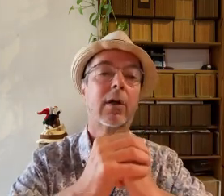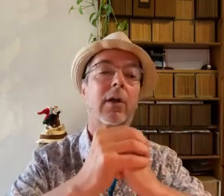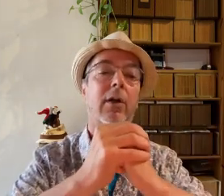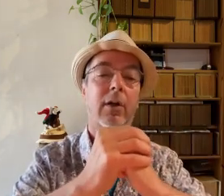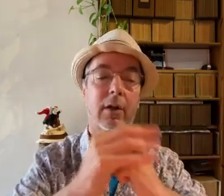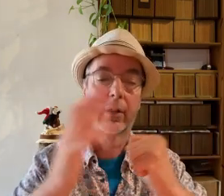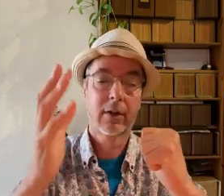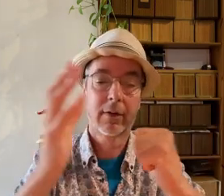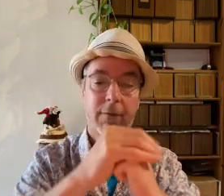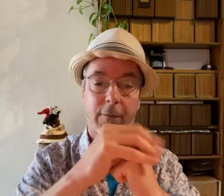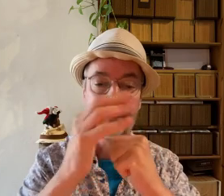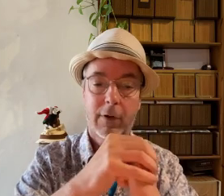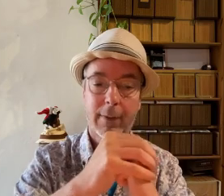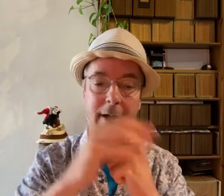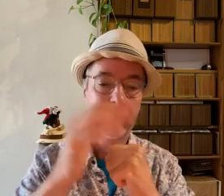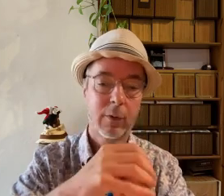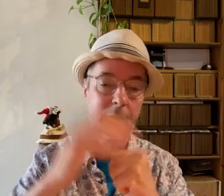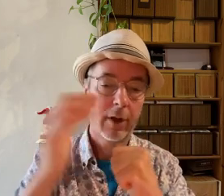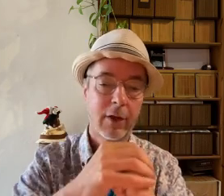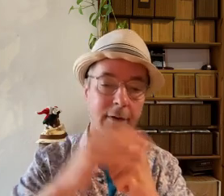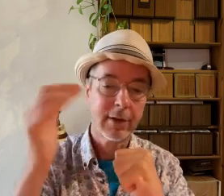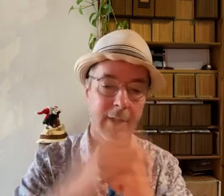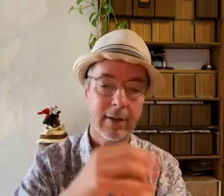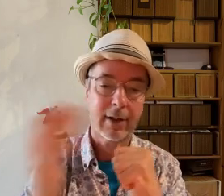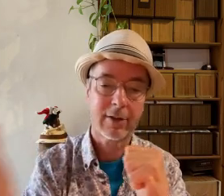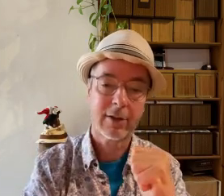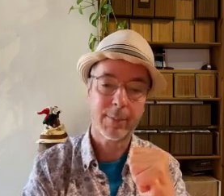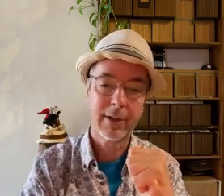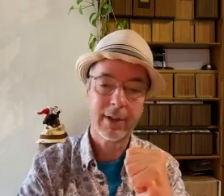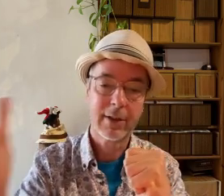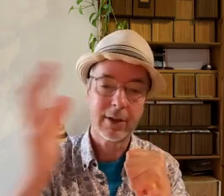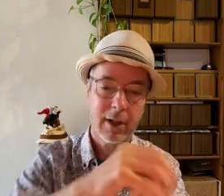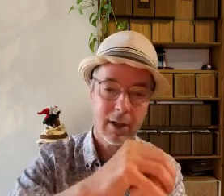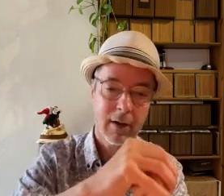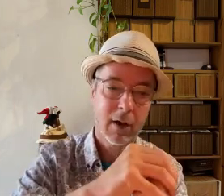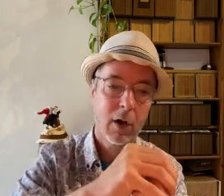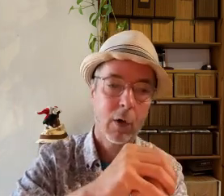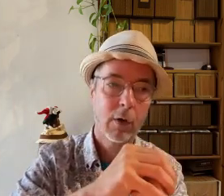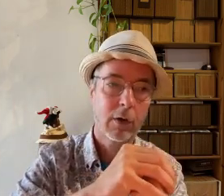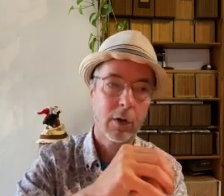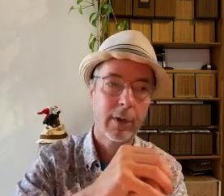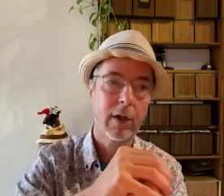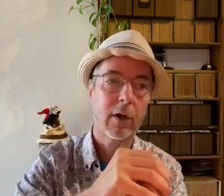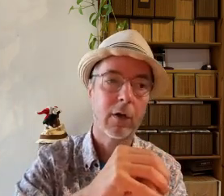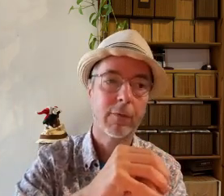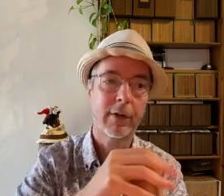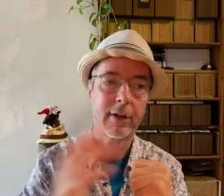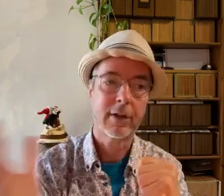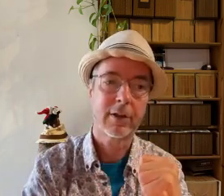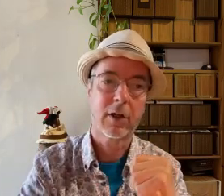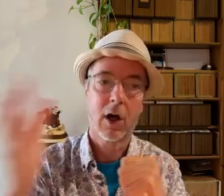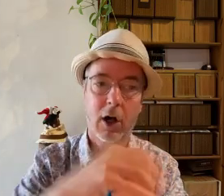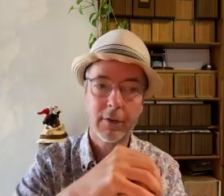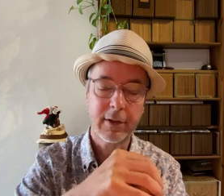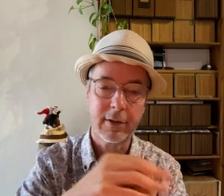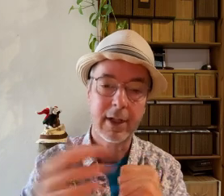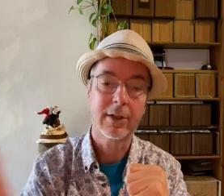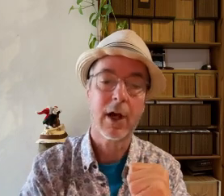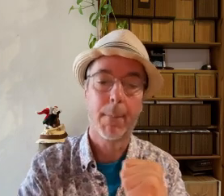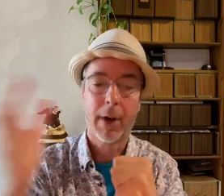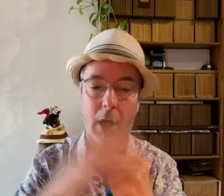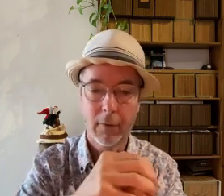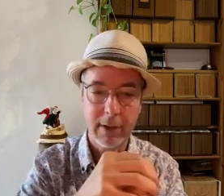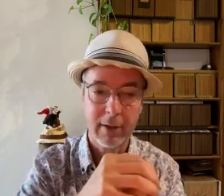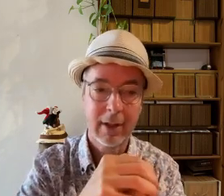this form, and you understand that something is going over it, it's on it,